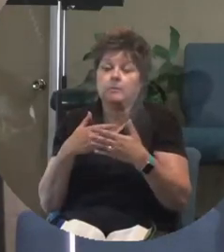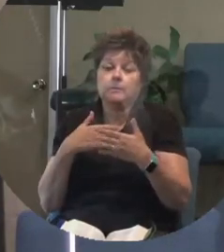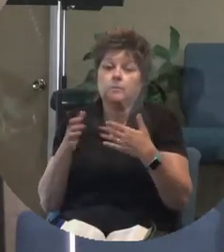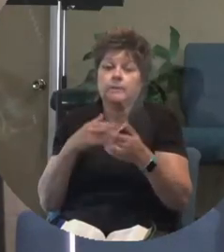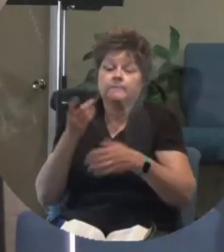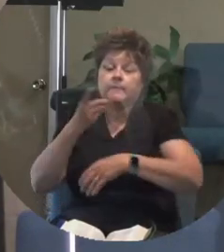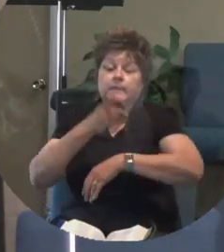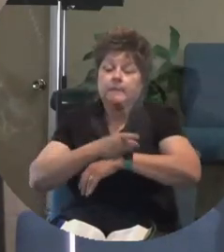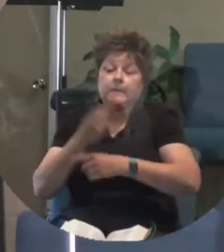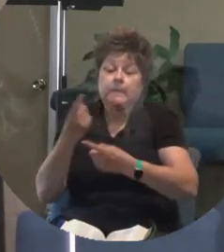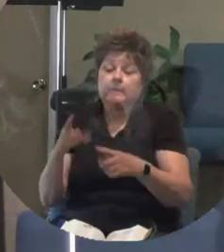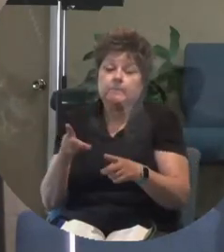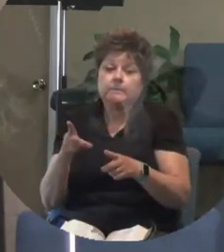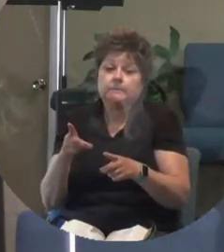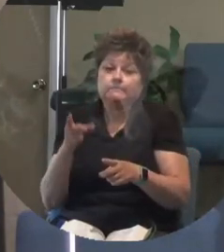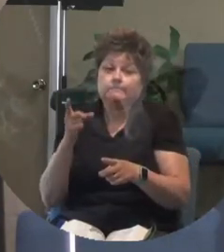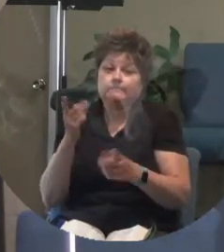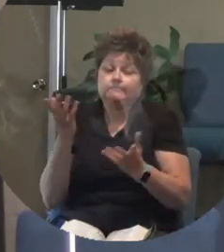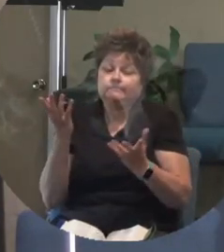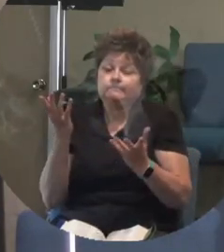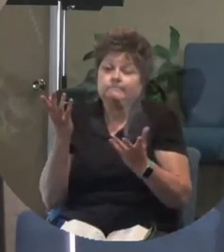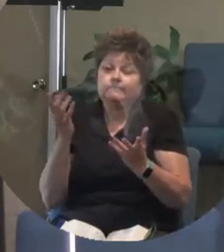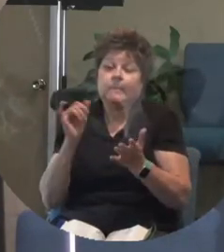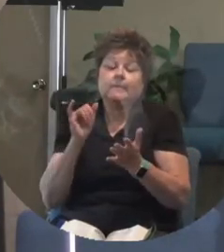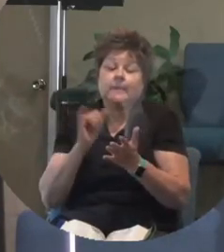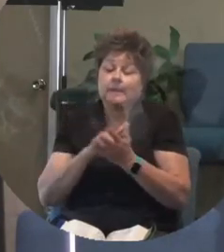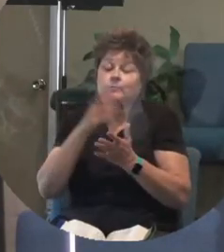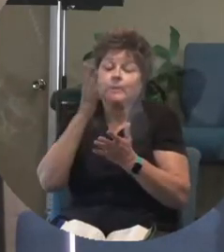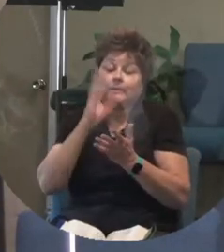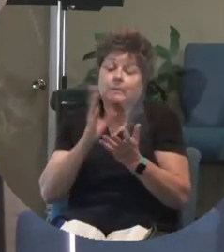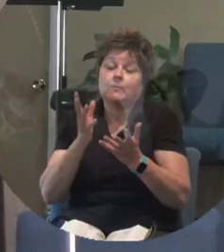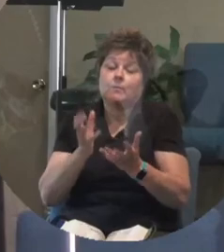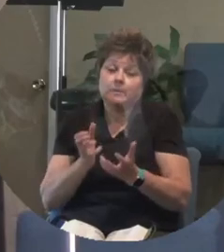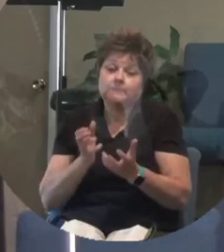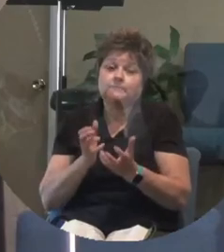day brings, guess what? That's what God wants.